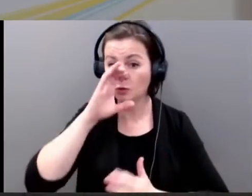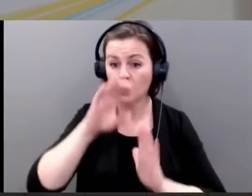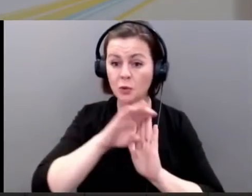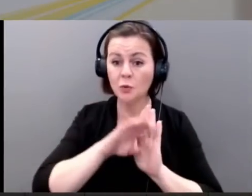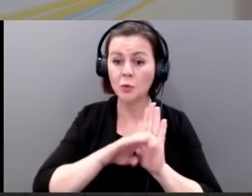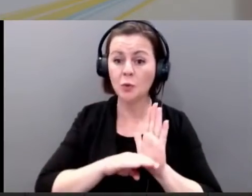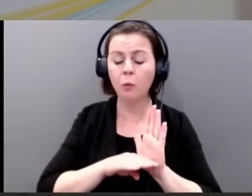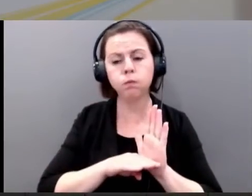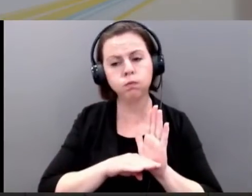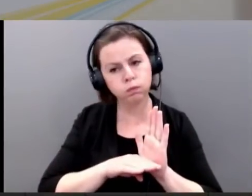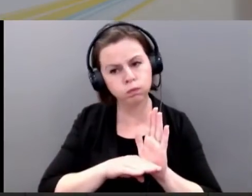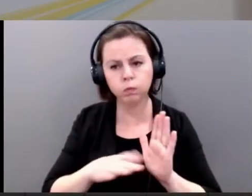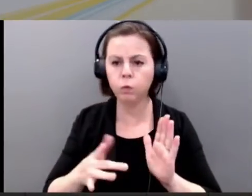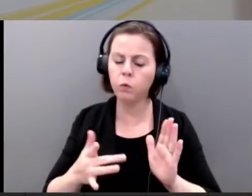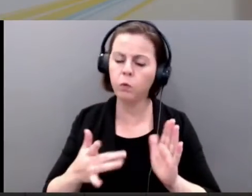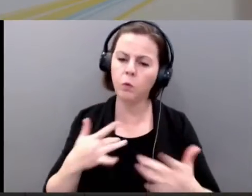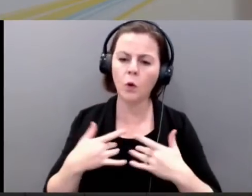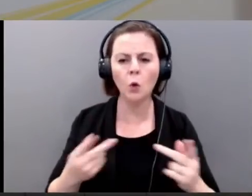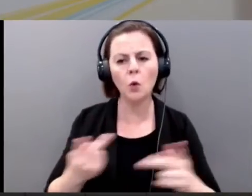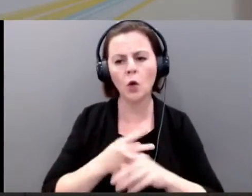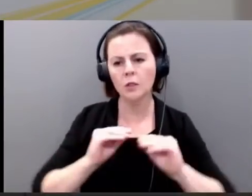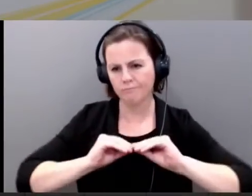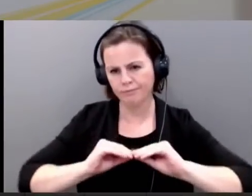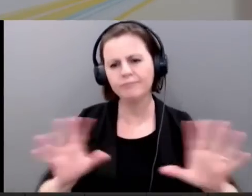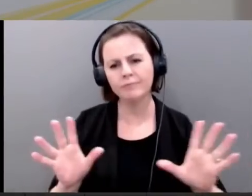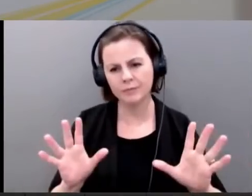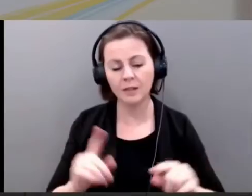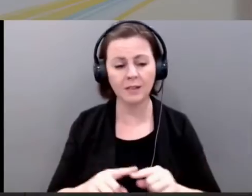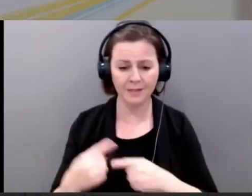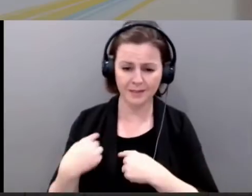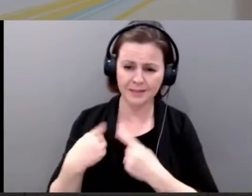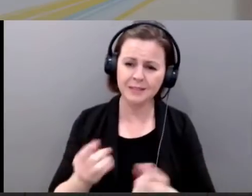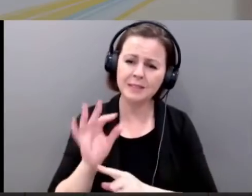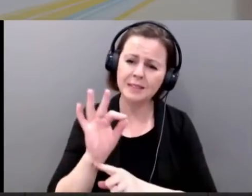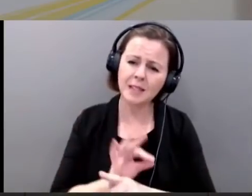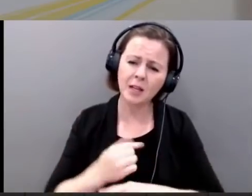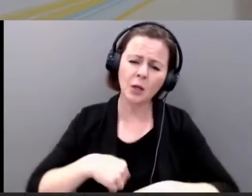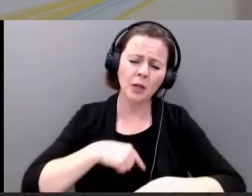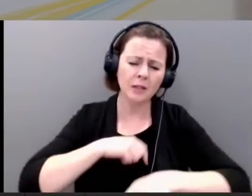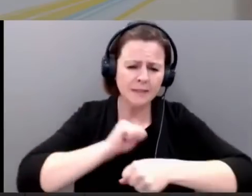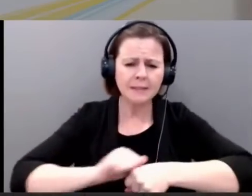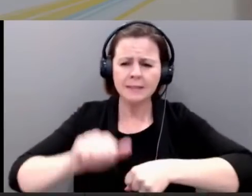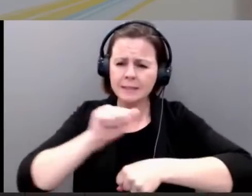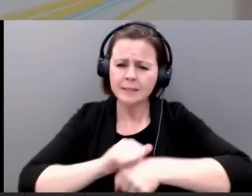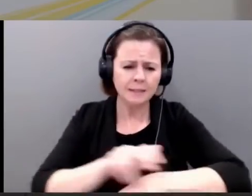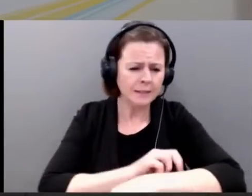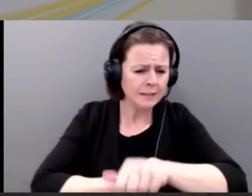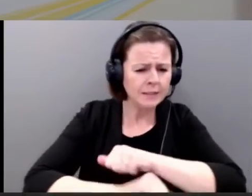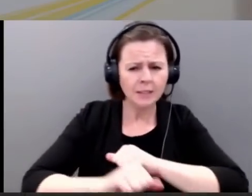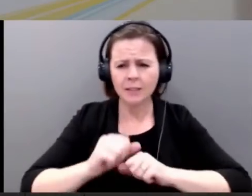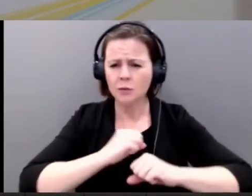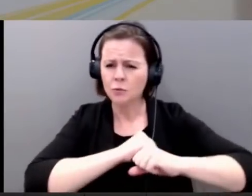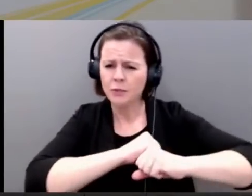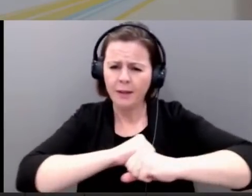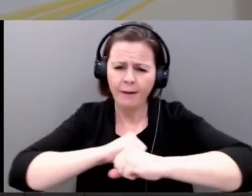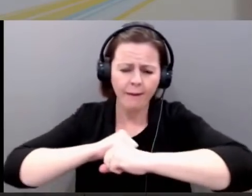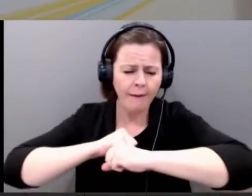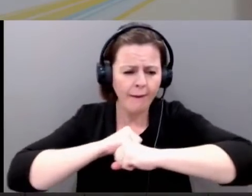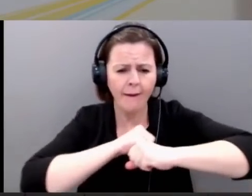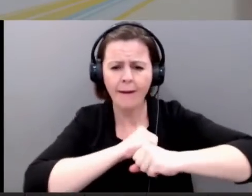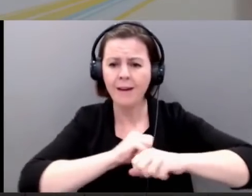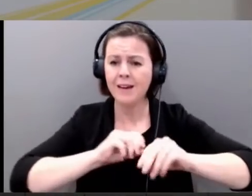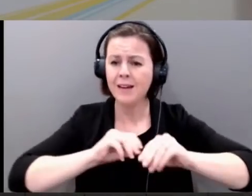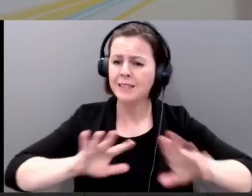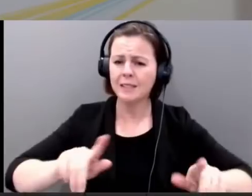We have all worked hard over the past 9 months to contain COVID-19. Islanders have all done their part to